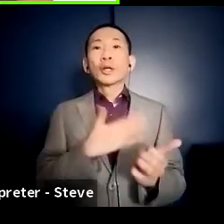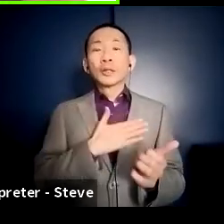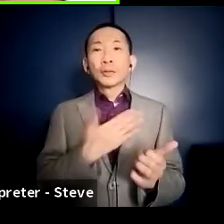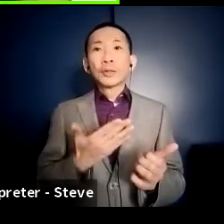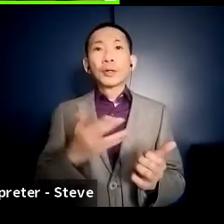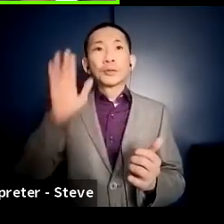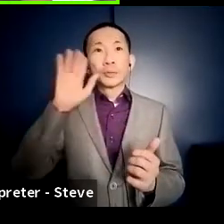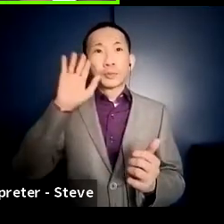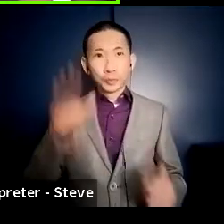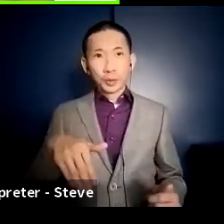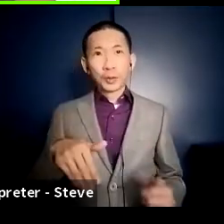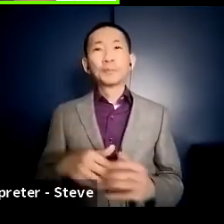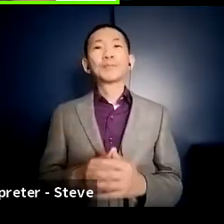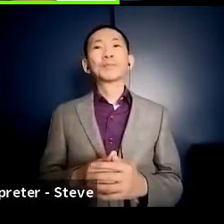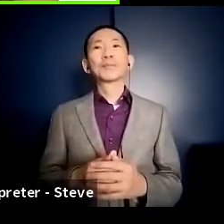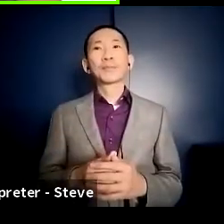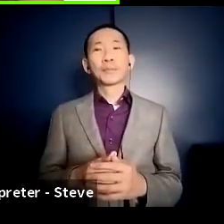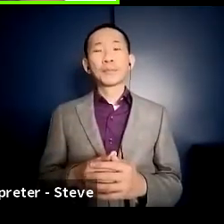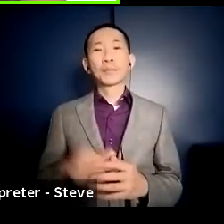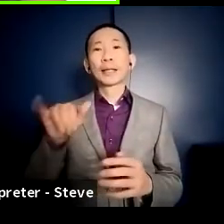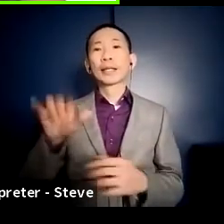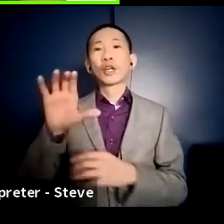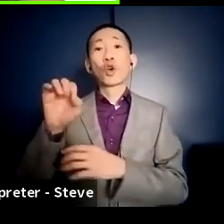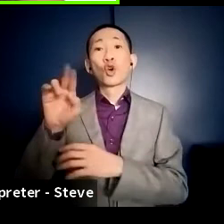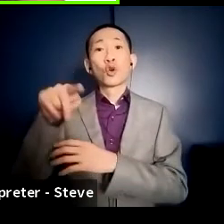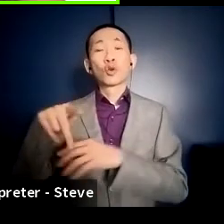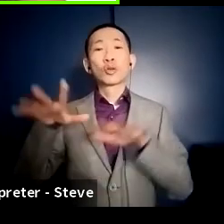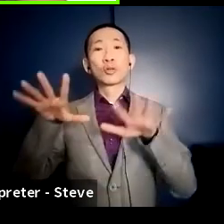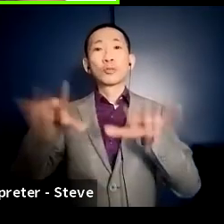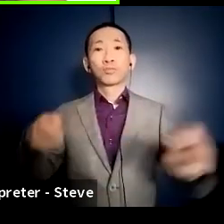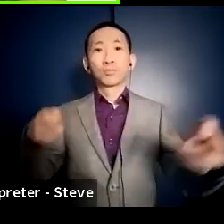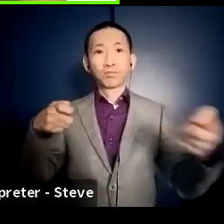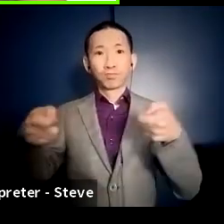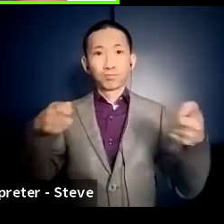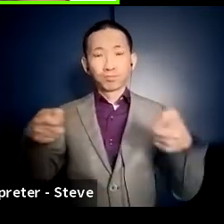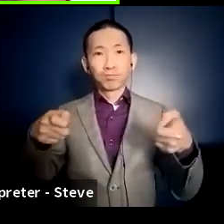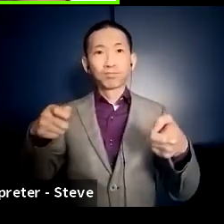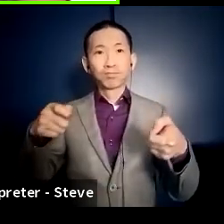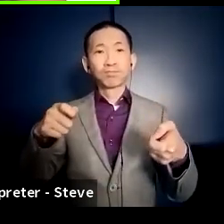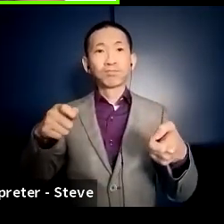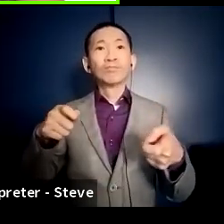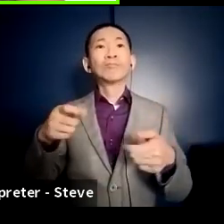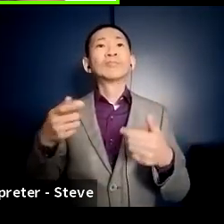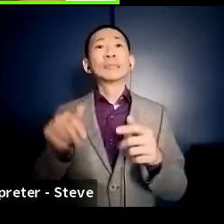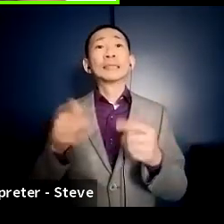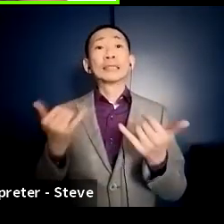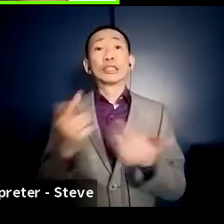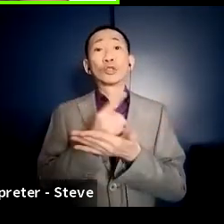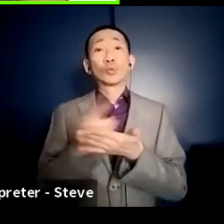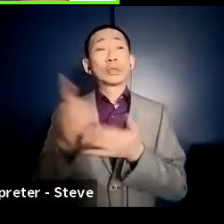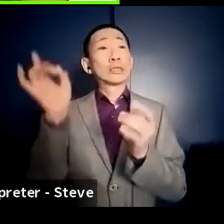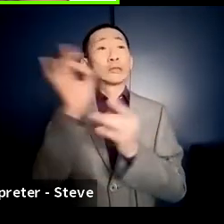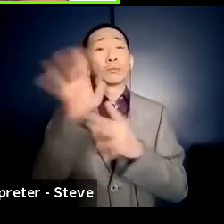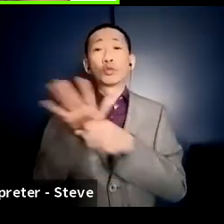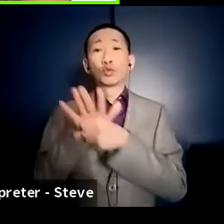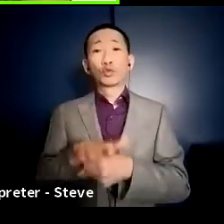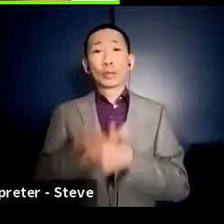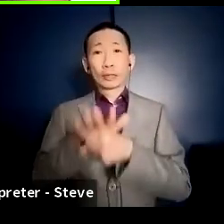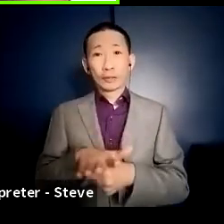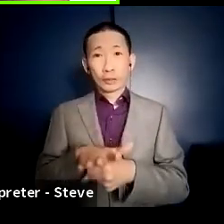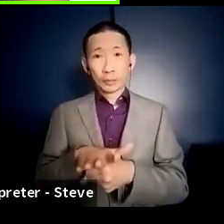know, coup, and that this week has been, in a word, stressful. So thank